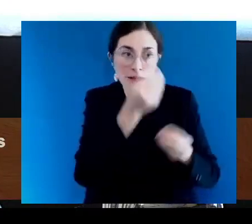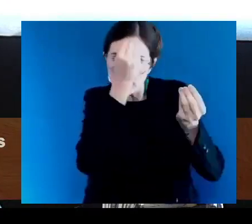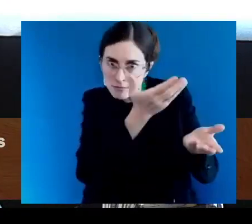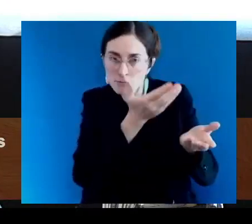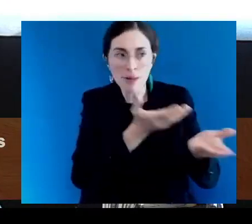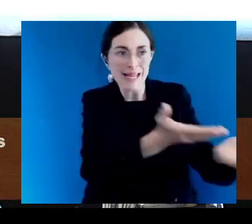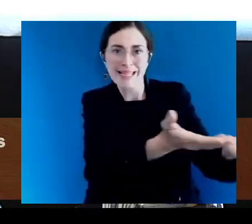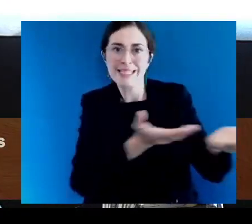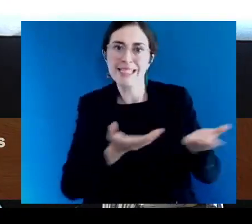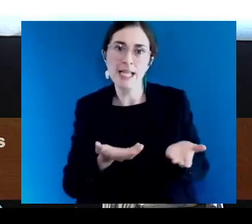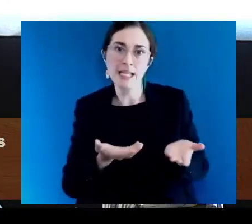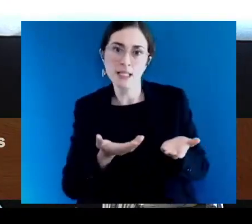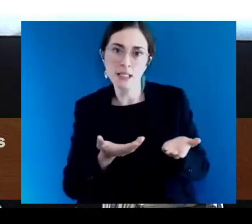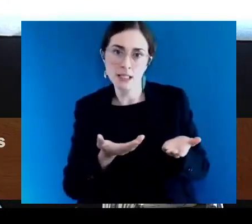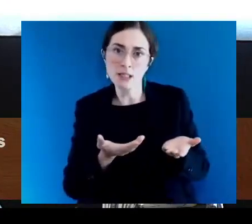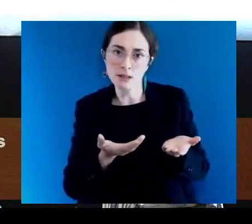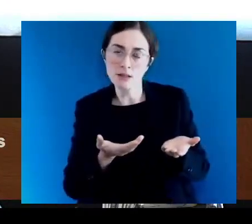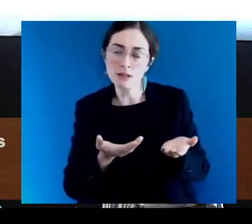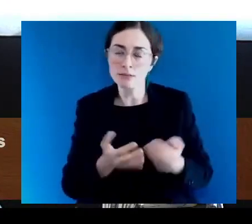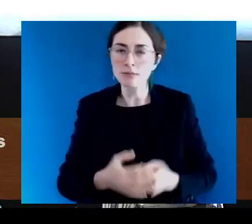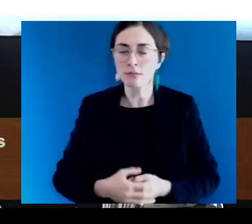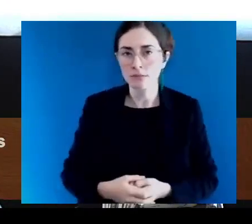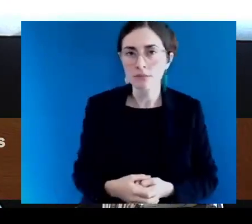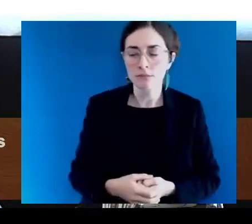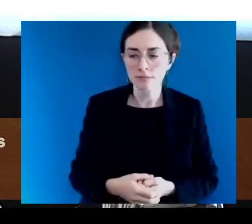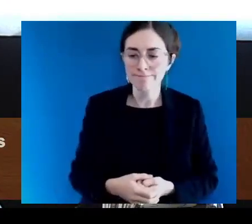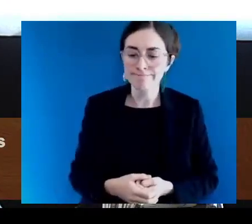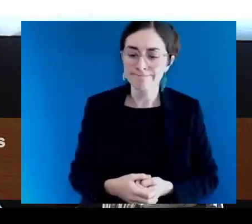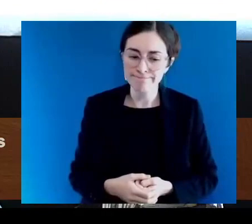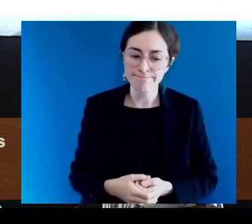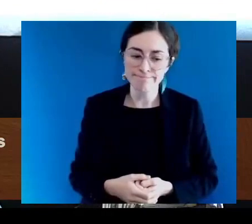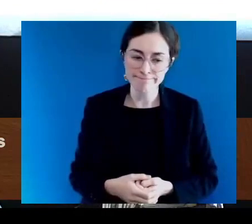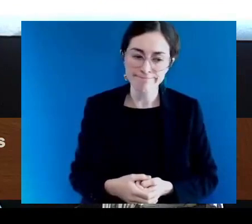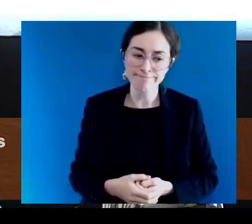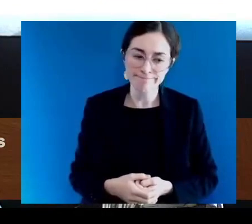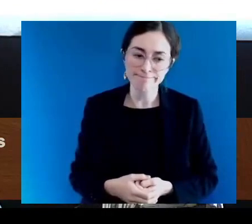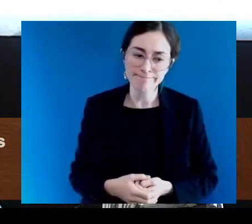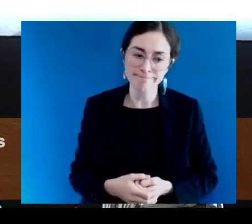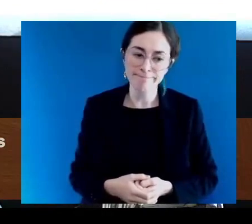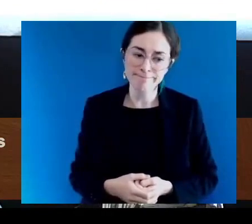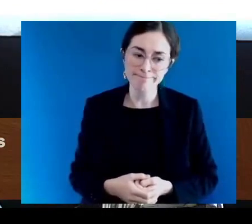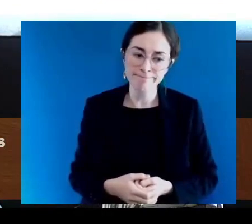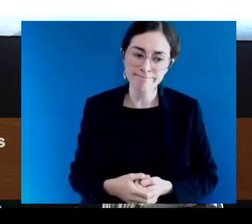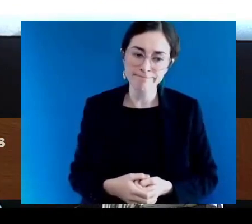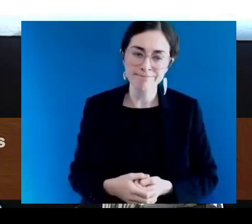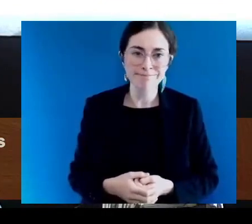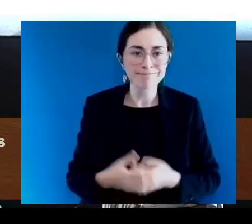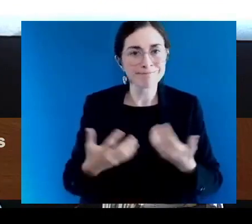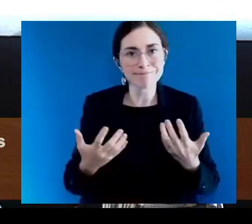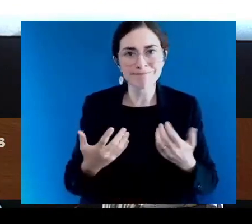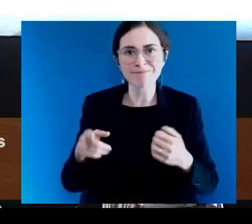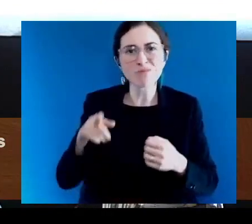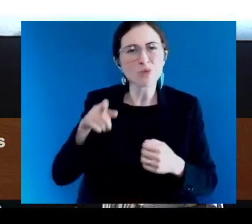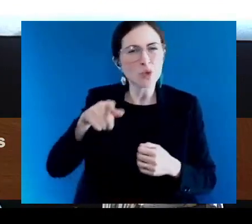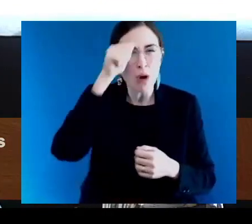and the principles that are certainly embedded in United Nations